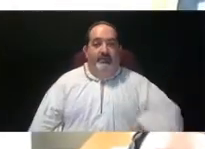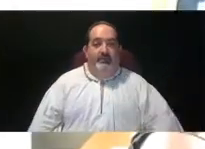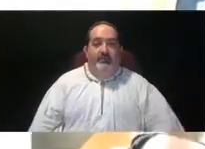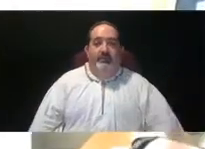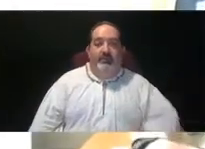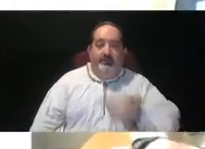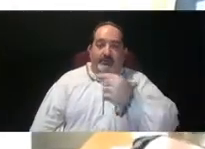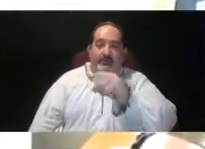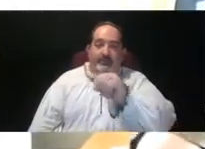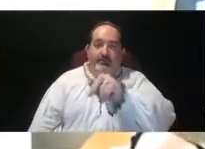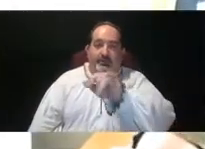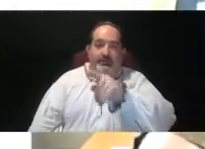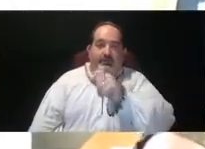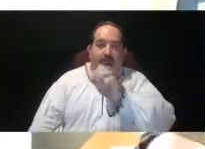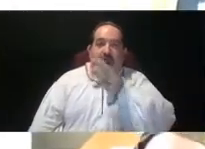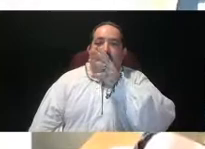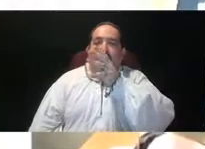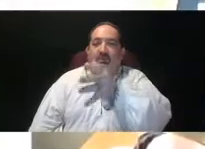Grandmother,